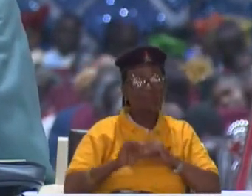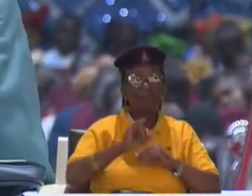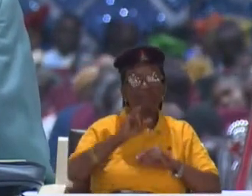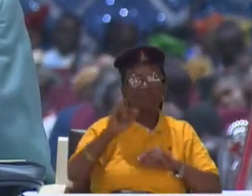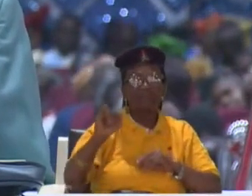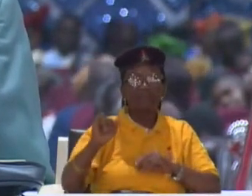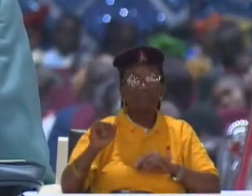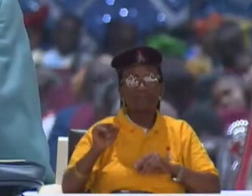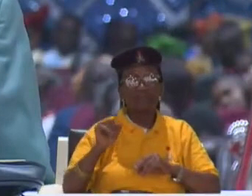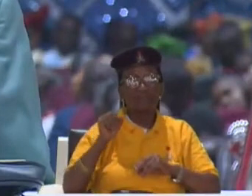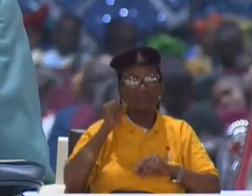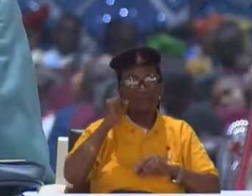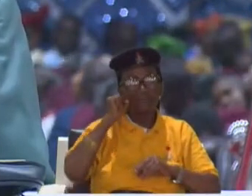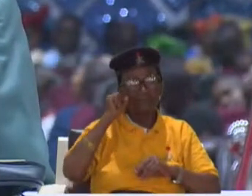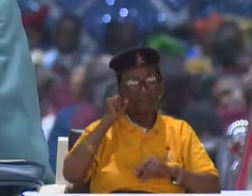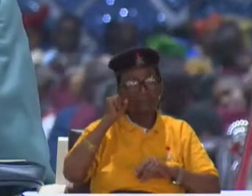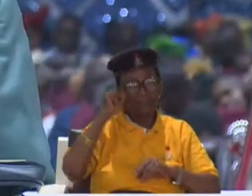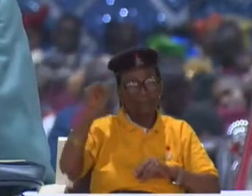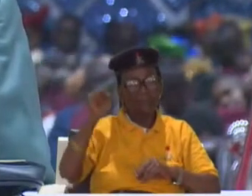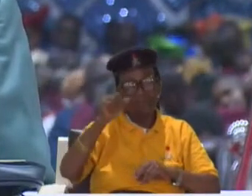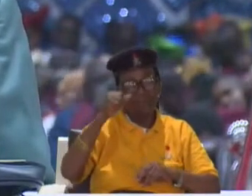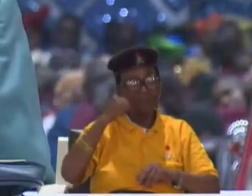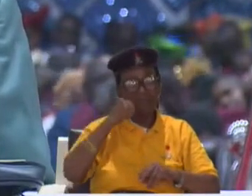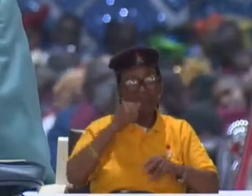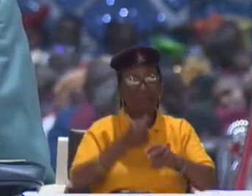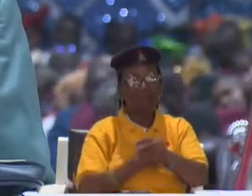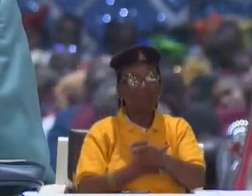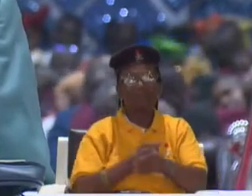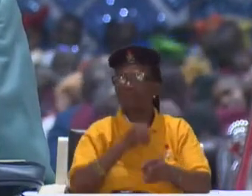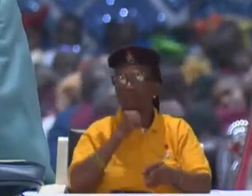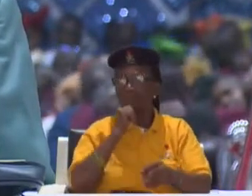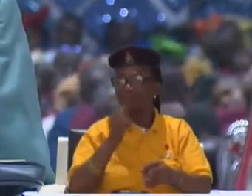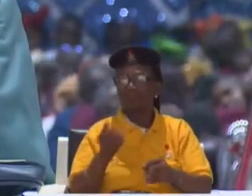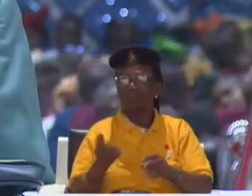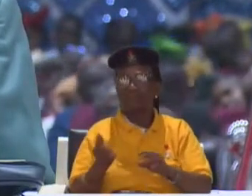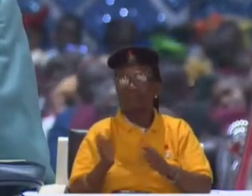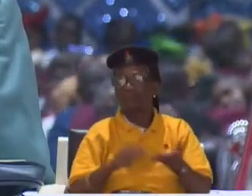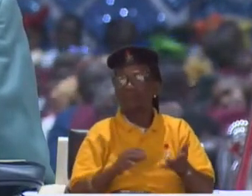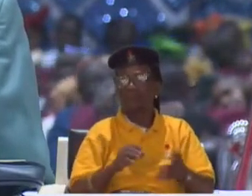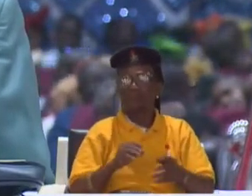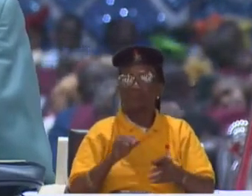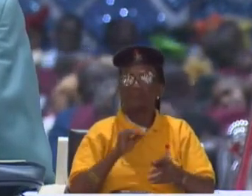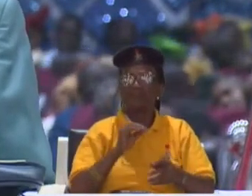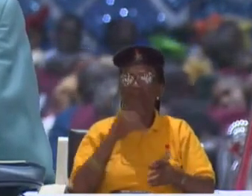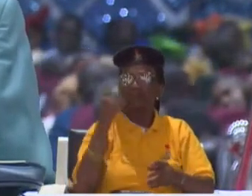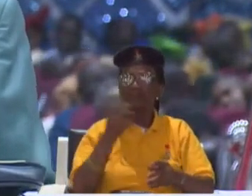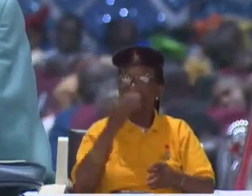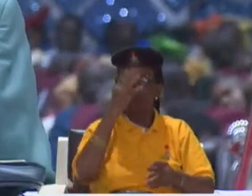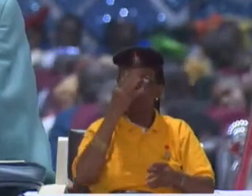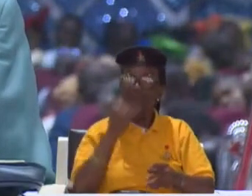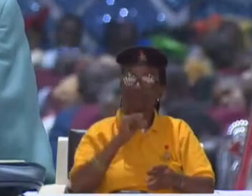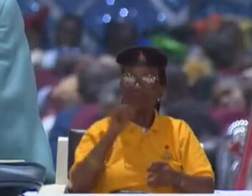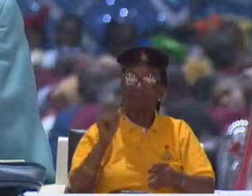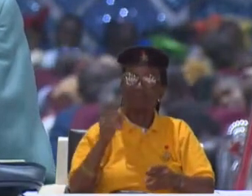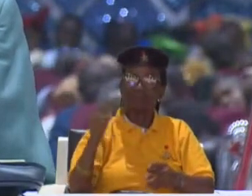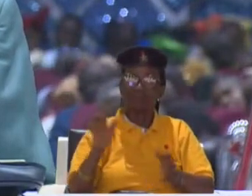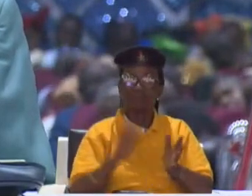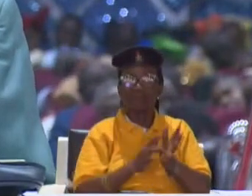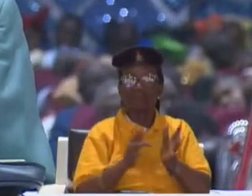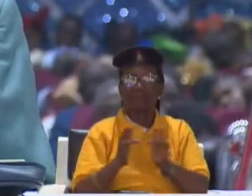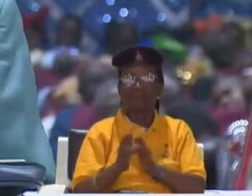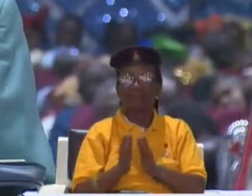daughter is not dead, she's only sleeping. The Bible said they laughed him to